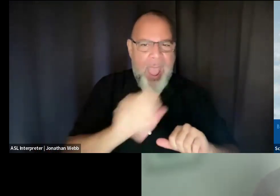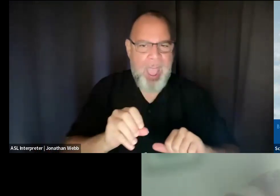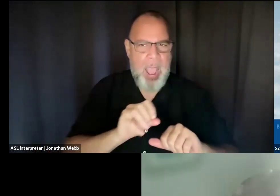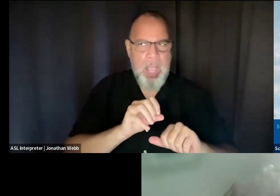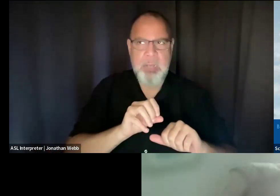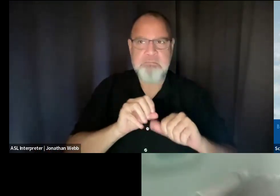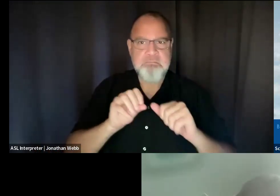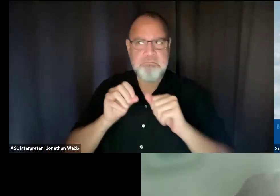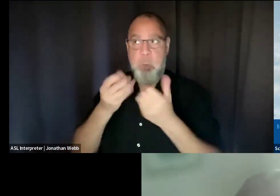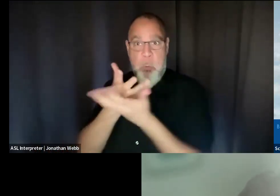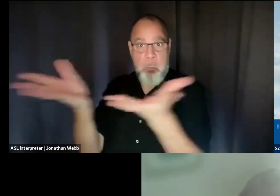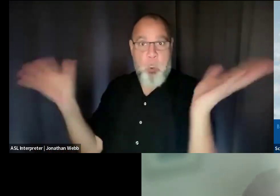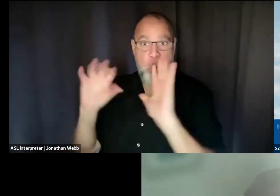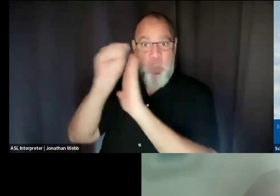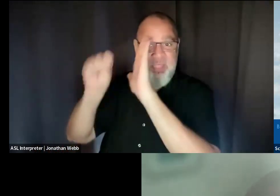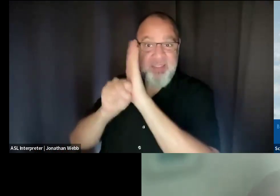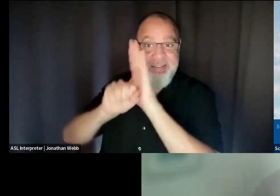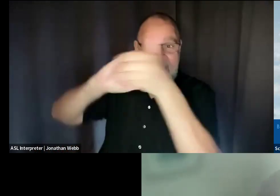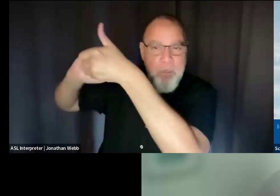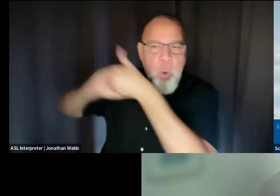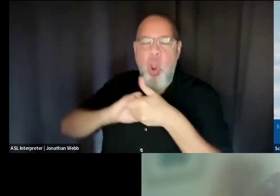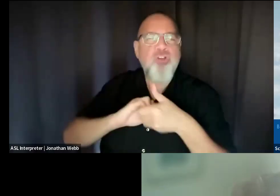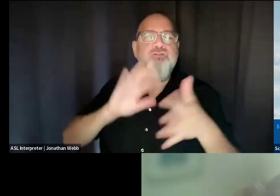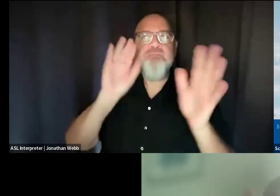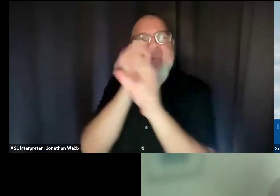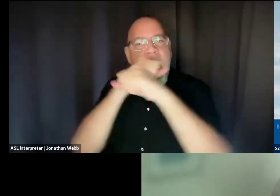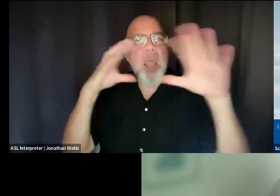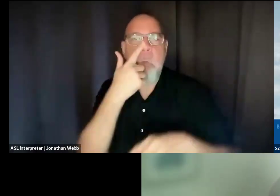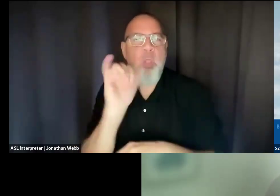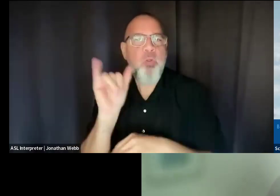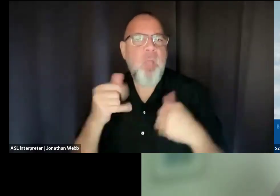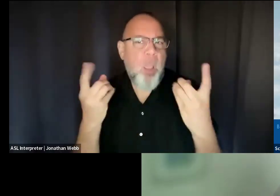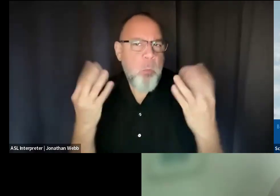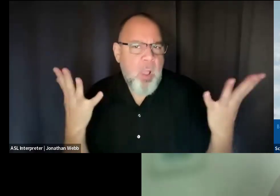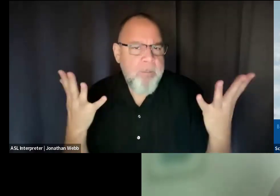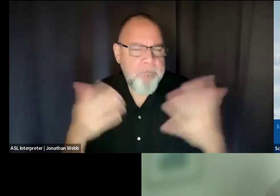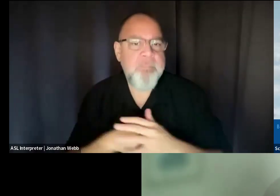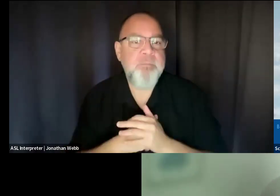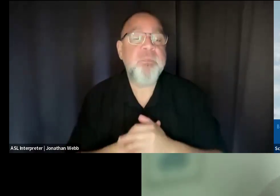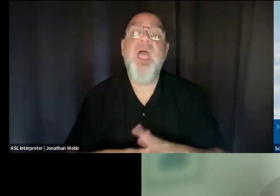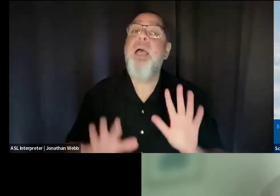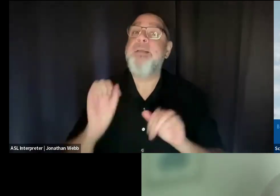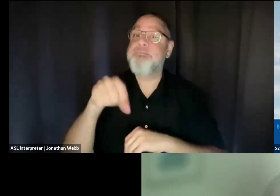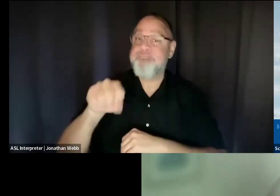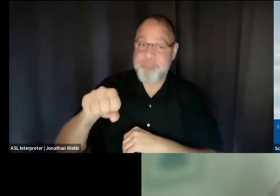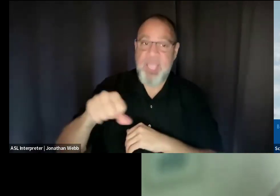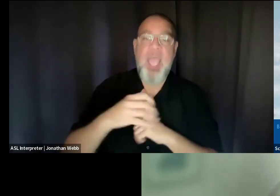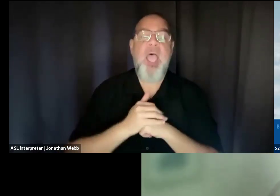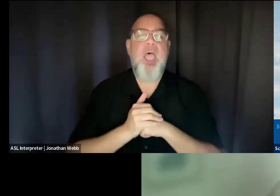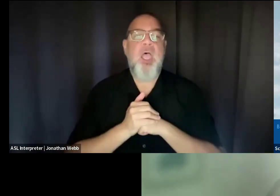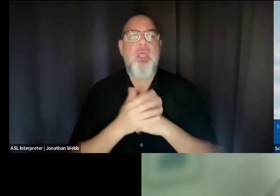amongst the state partners? yeah, so I am of a belief that